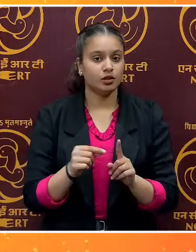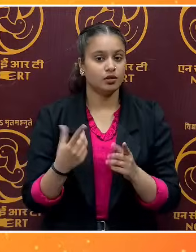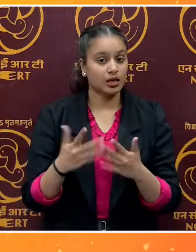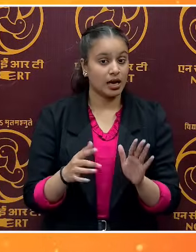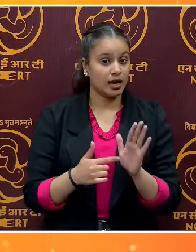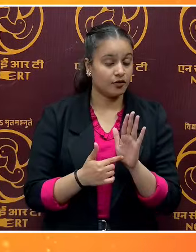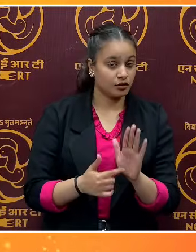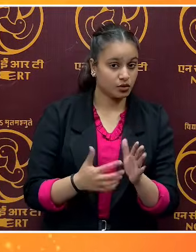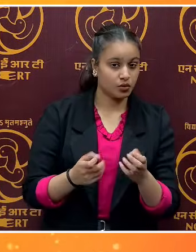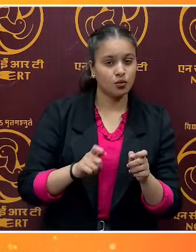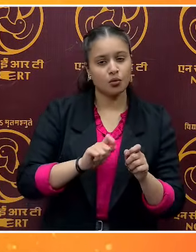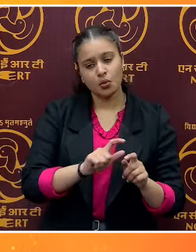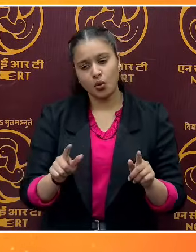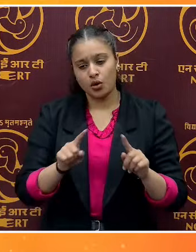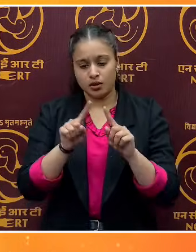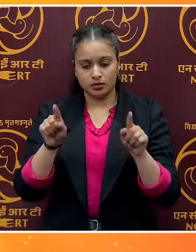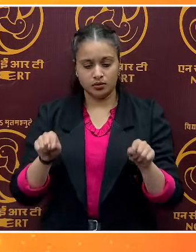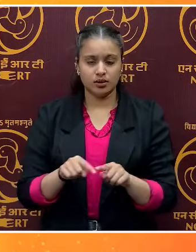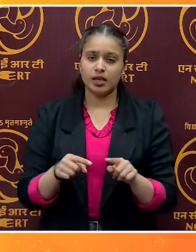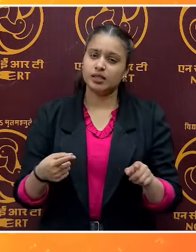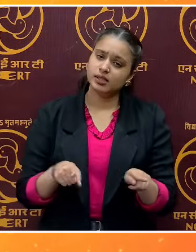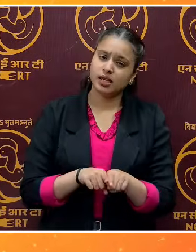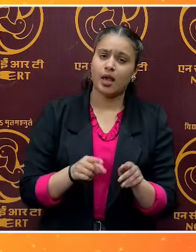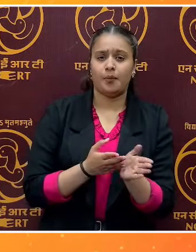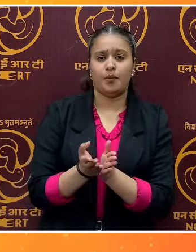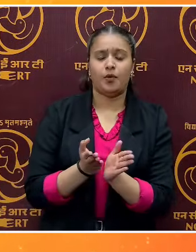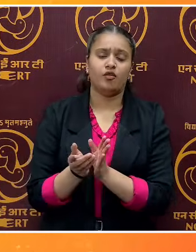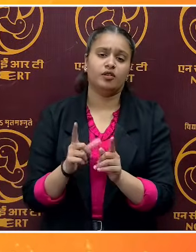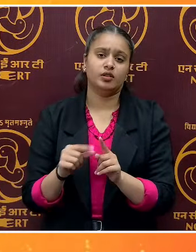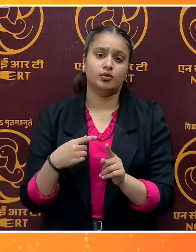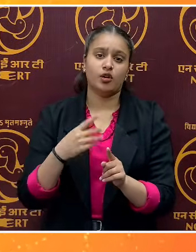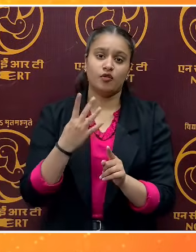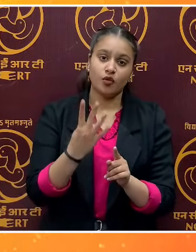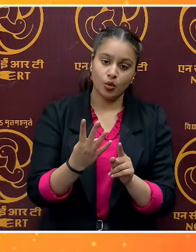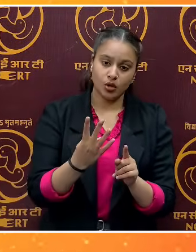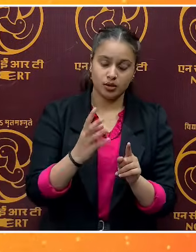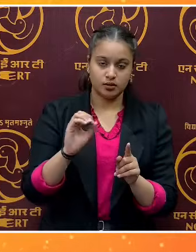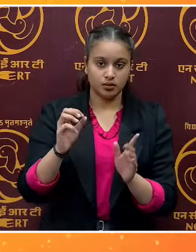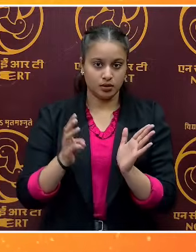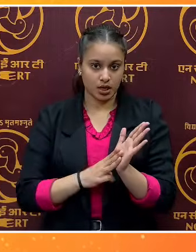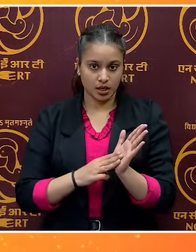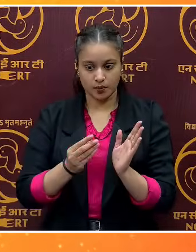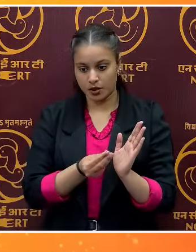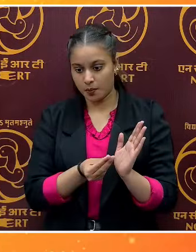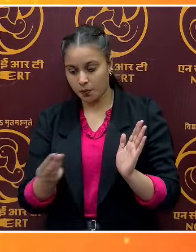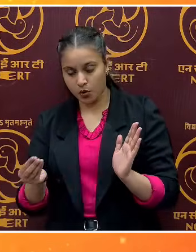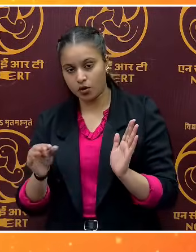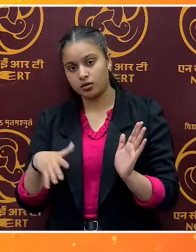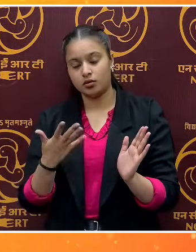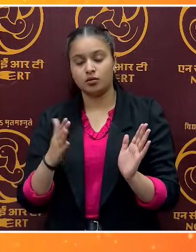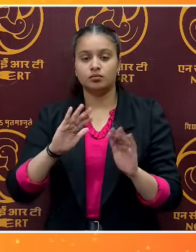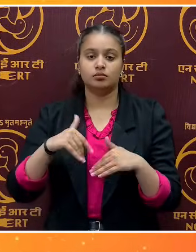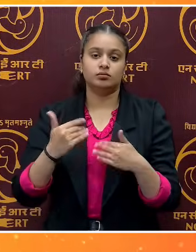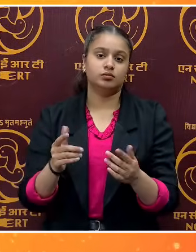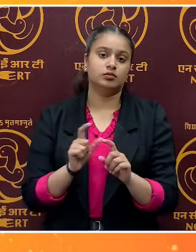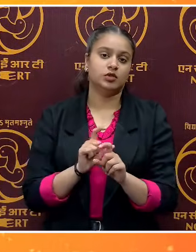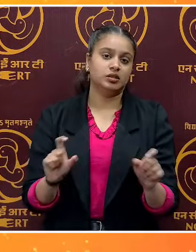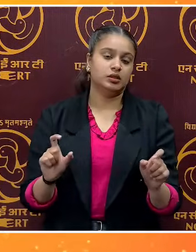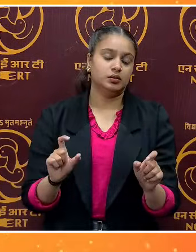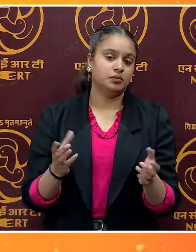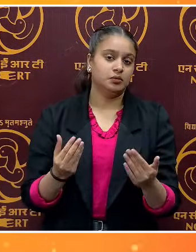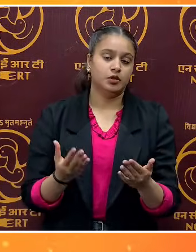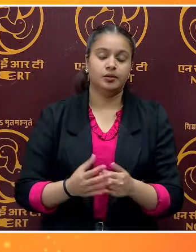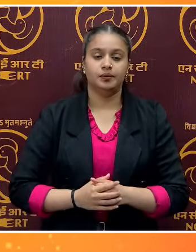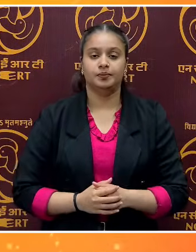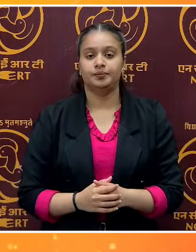you. For all the sides you have to do the same thing. We have to take 4 centimeters and then complete the bulge this